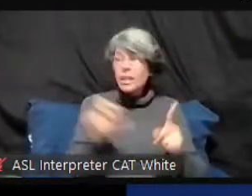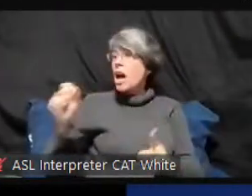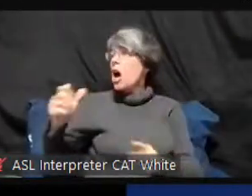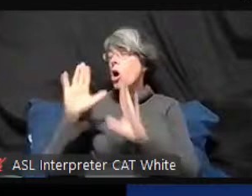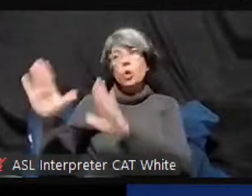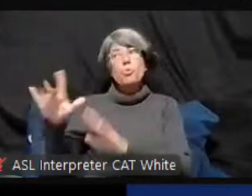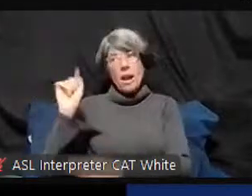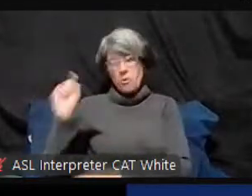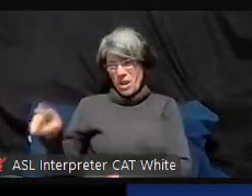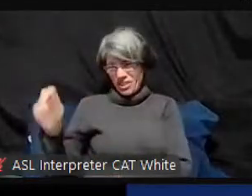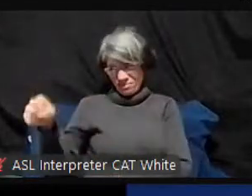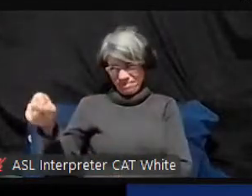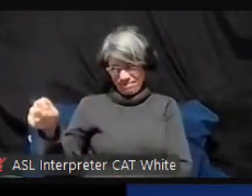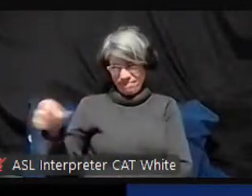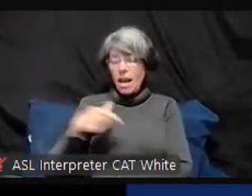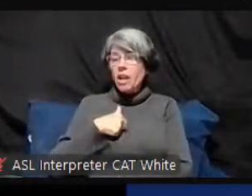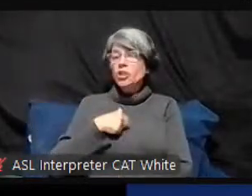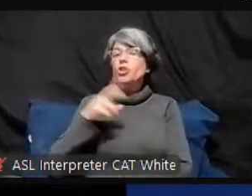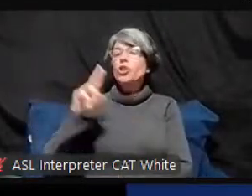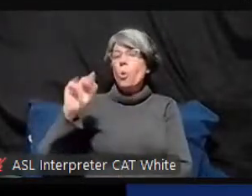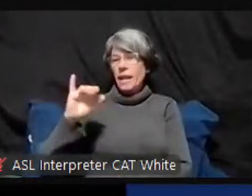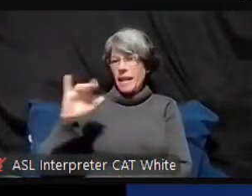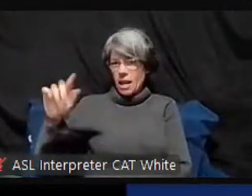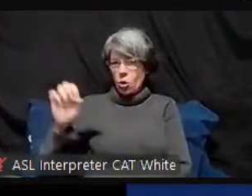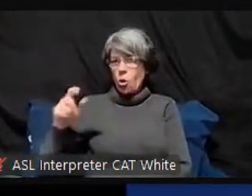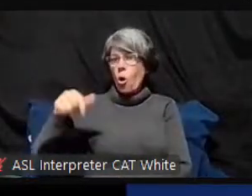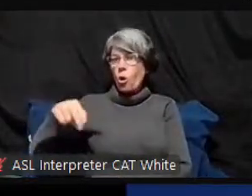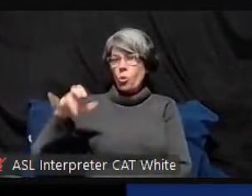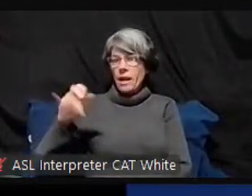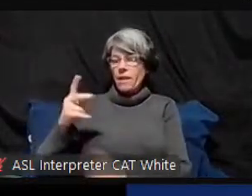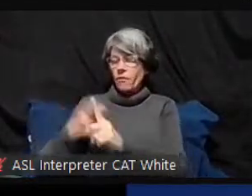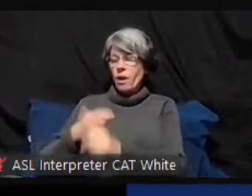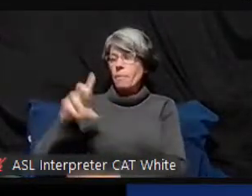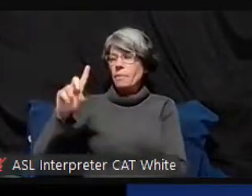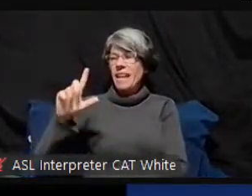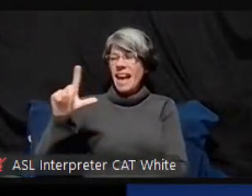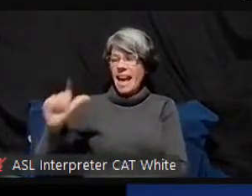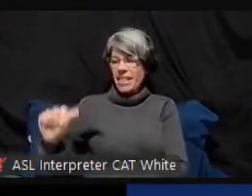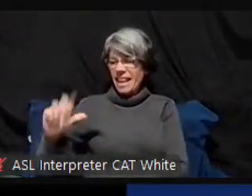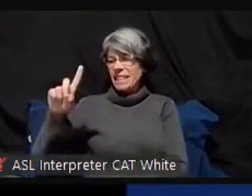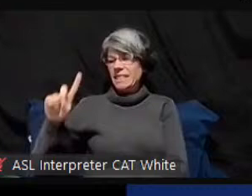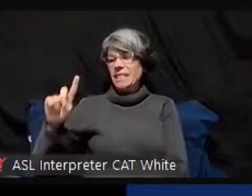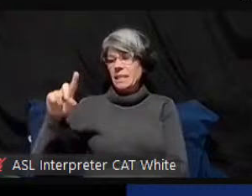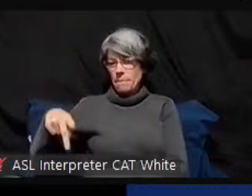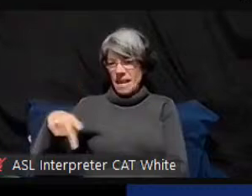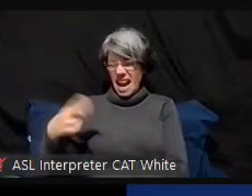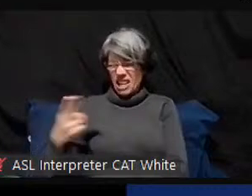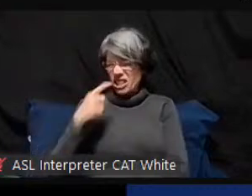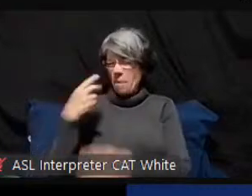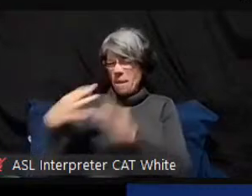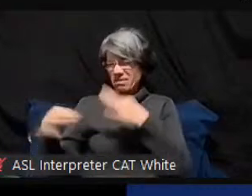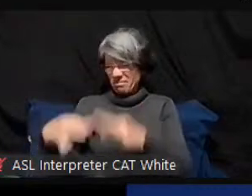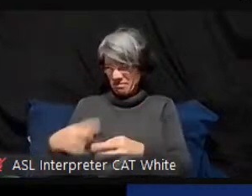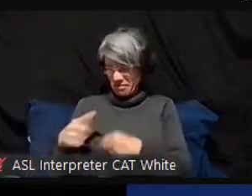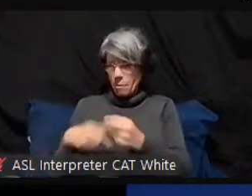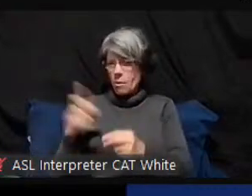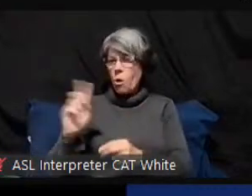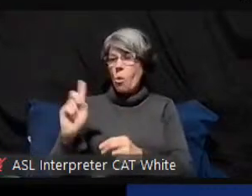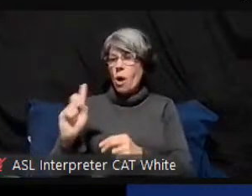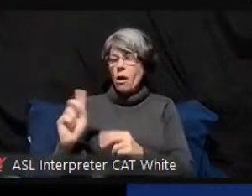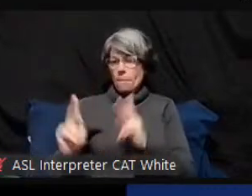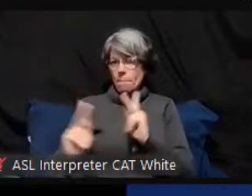great question. So Nicole Quick from LADPH, and let me give a little bit of background on where folks can go to